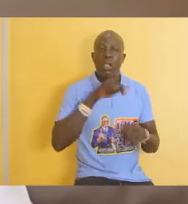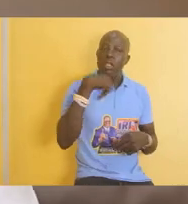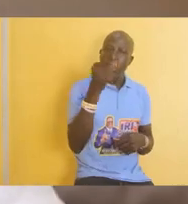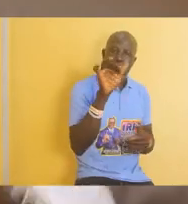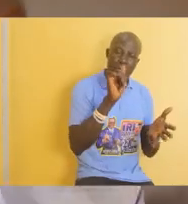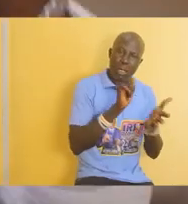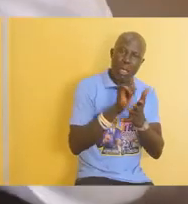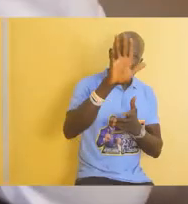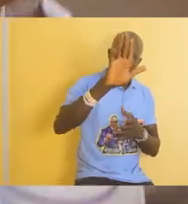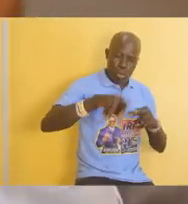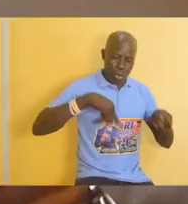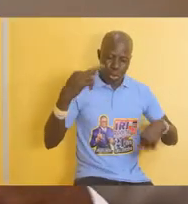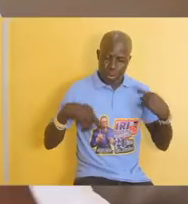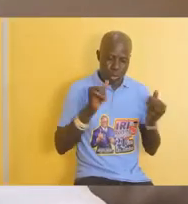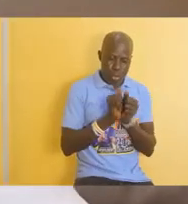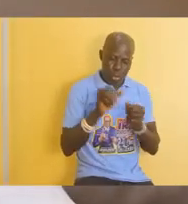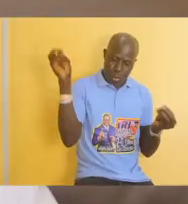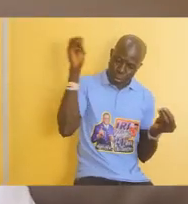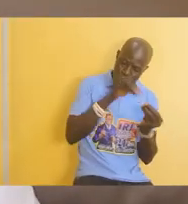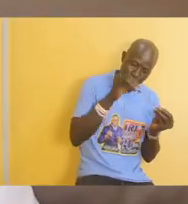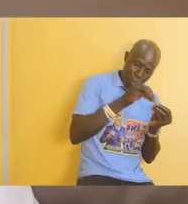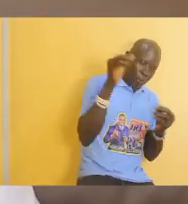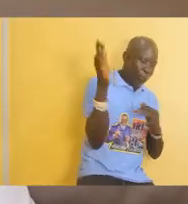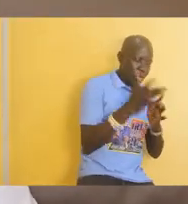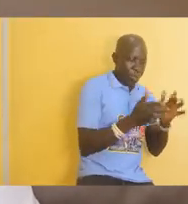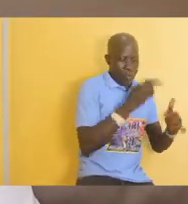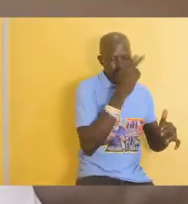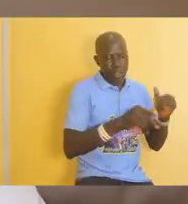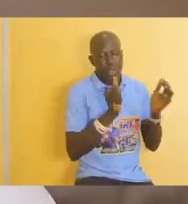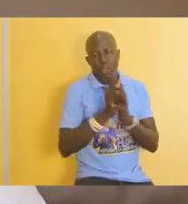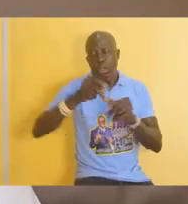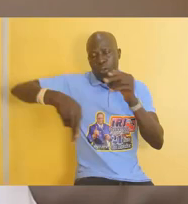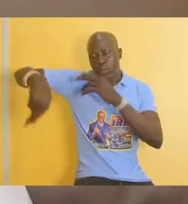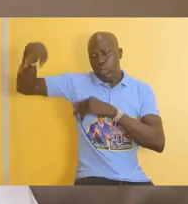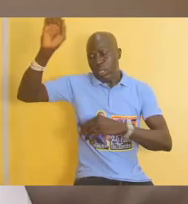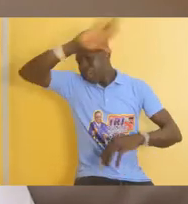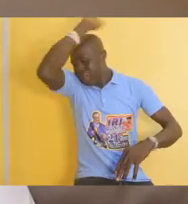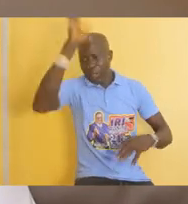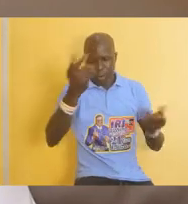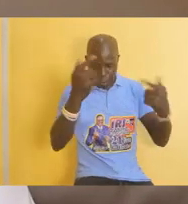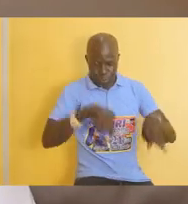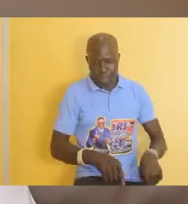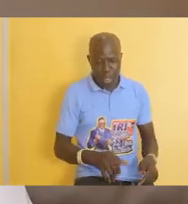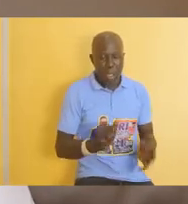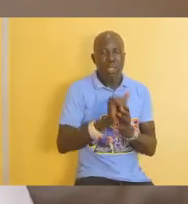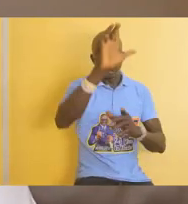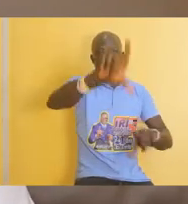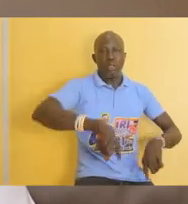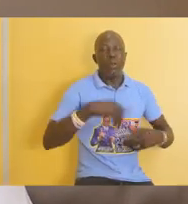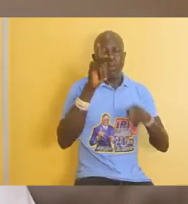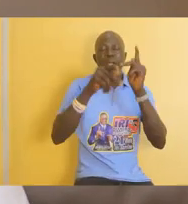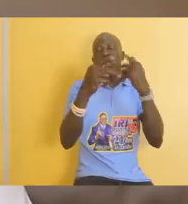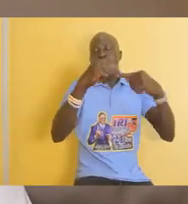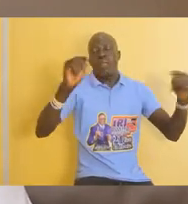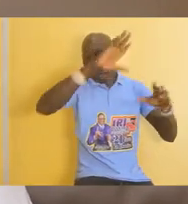I tell you that. Ayo ni a ma po si loruko je. Amen. Your joy will multiply. O n ko ke o ni wale. Amen. Mo fẹ́ yẹn never fall. Ayé o ni ja ọbọ.